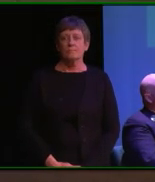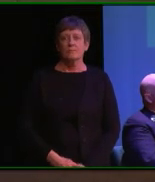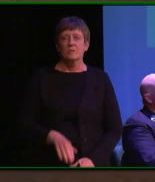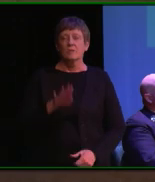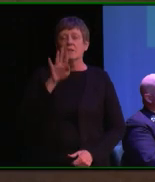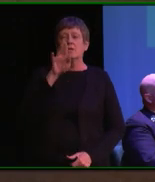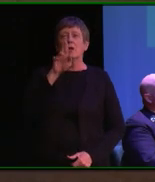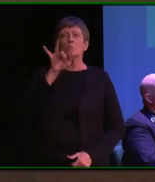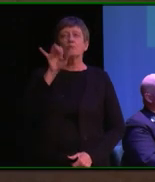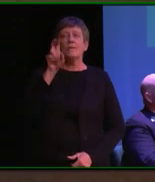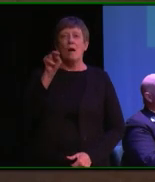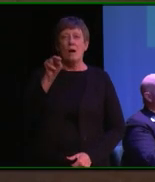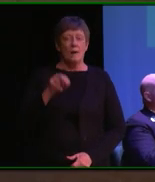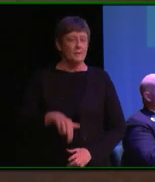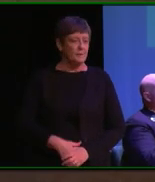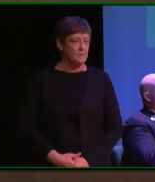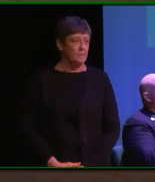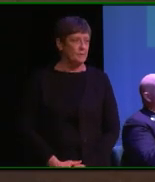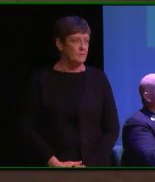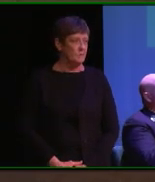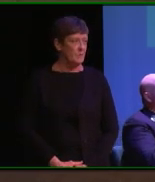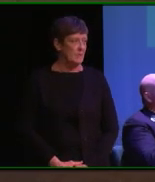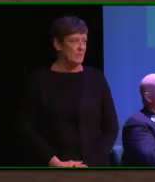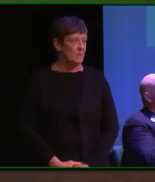Brianna Borges,